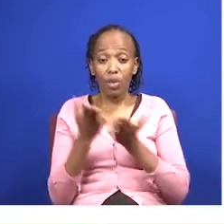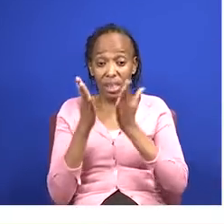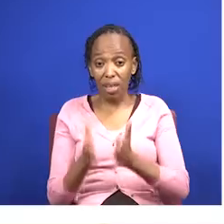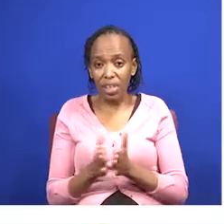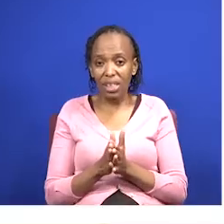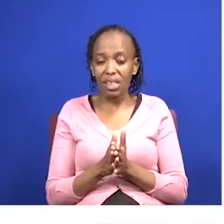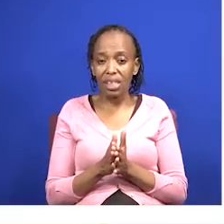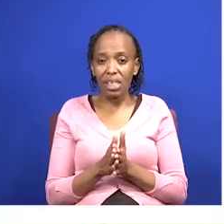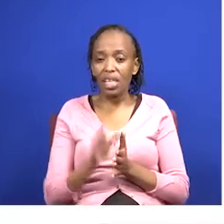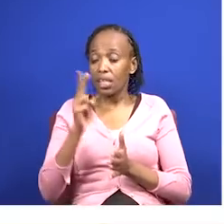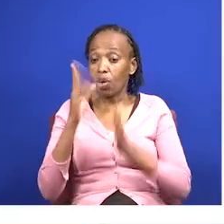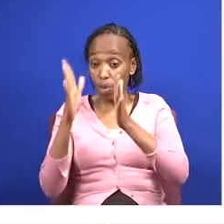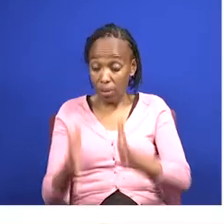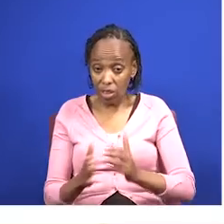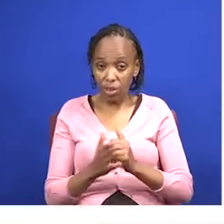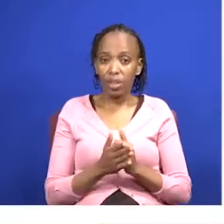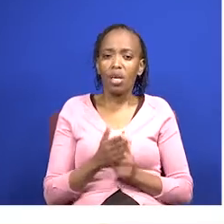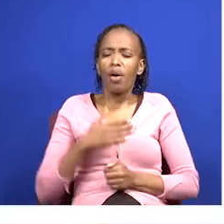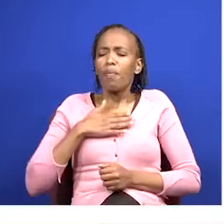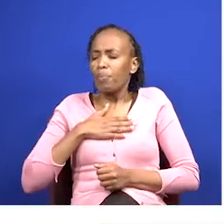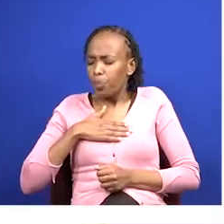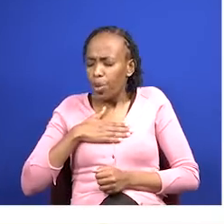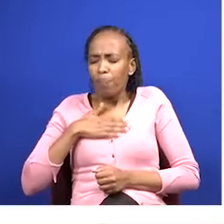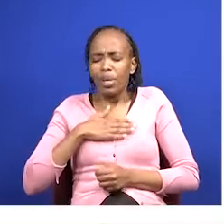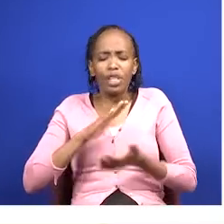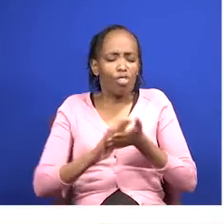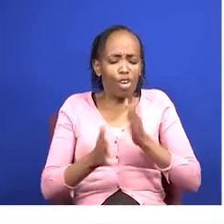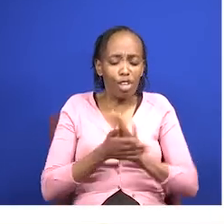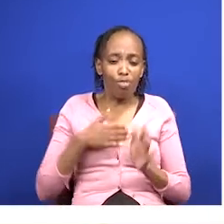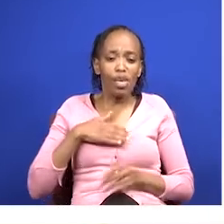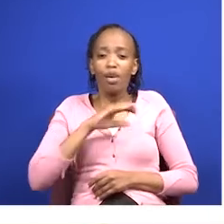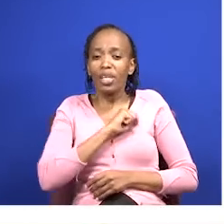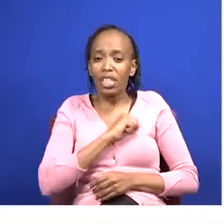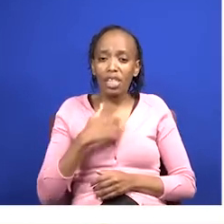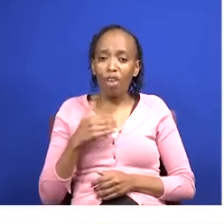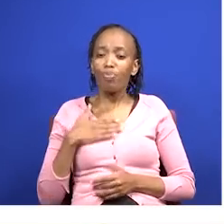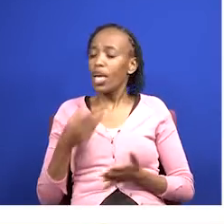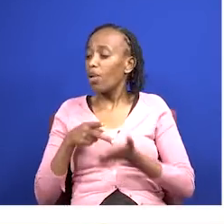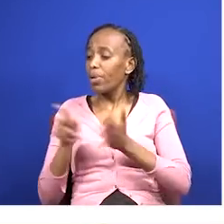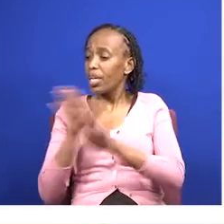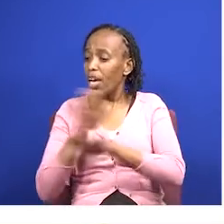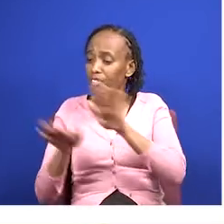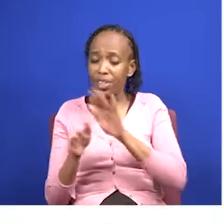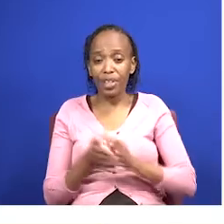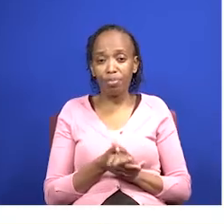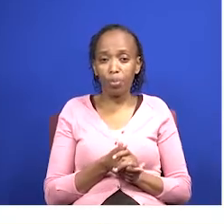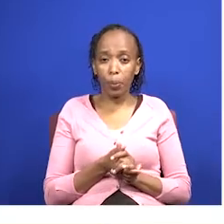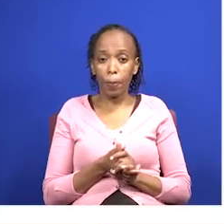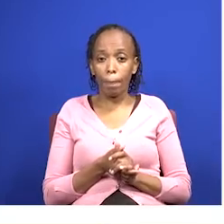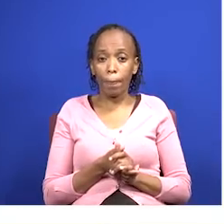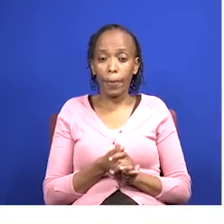second servant, this second person, begged, please forgive me, be patient with me. I'll pay every